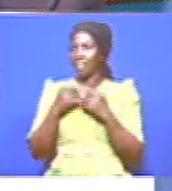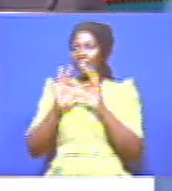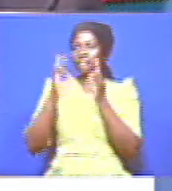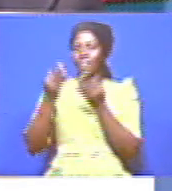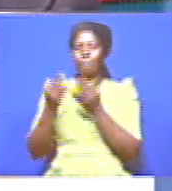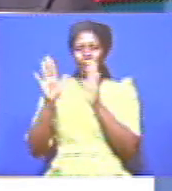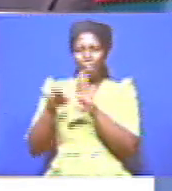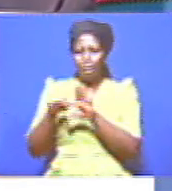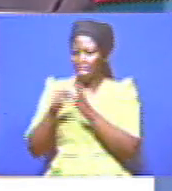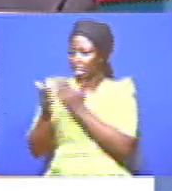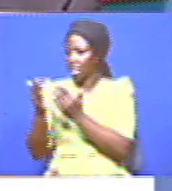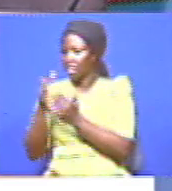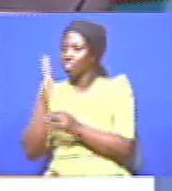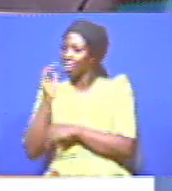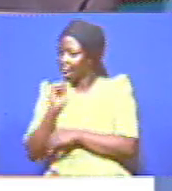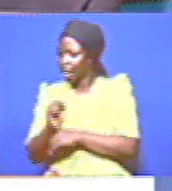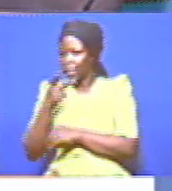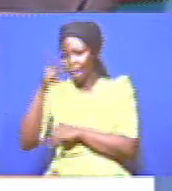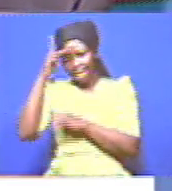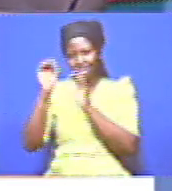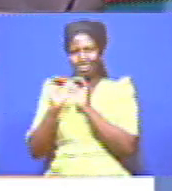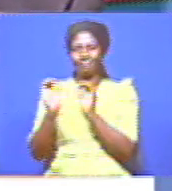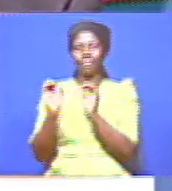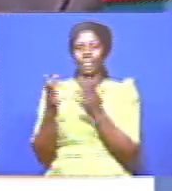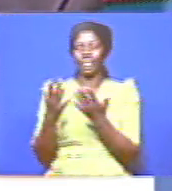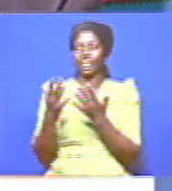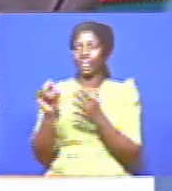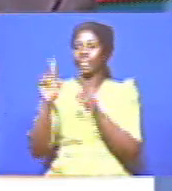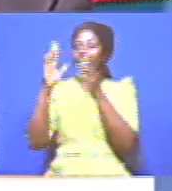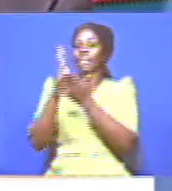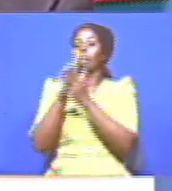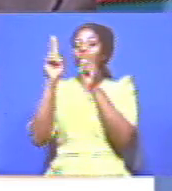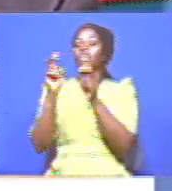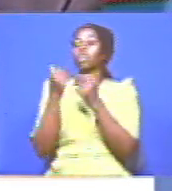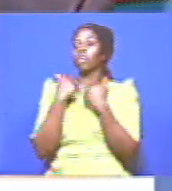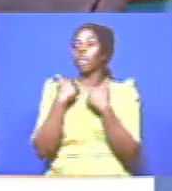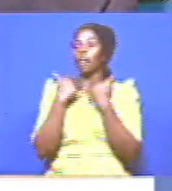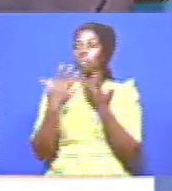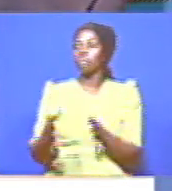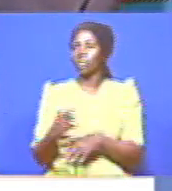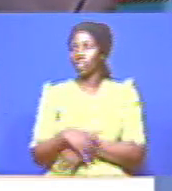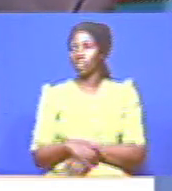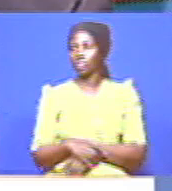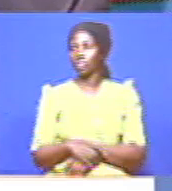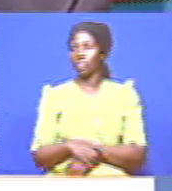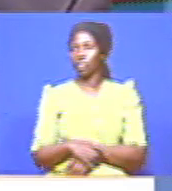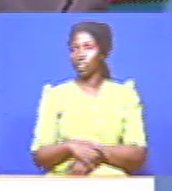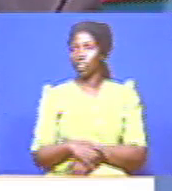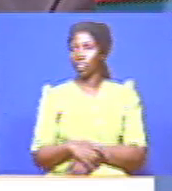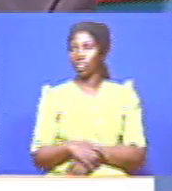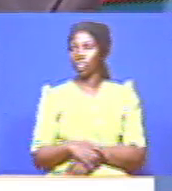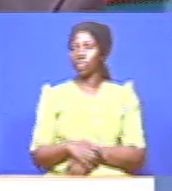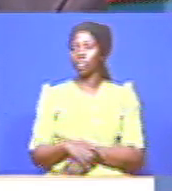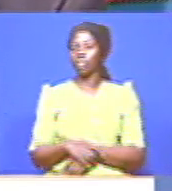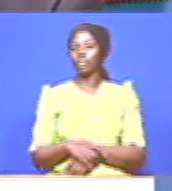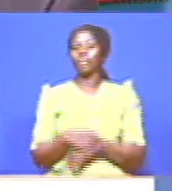grandparents and the rest. Yes. These are some of the issues which we have lost. And plus, what is in our own homes, I think, the